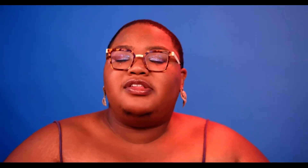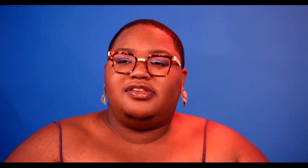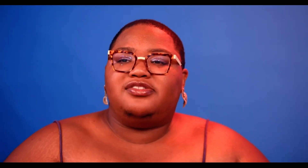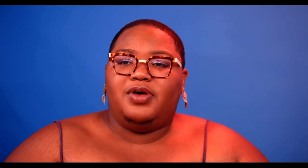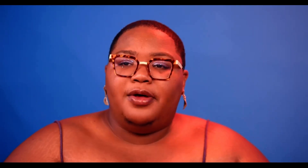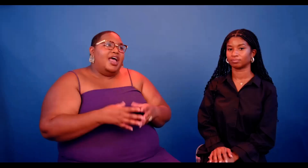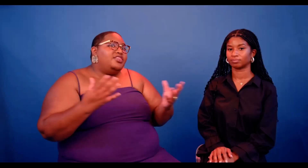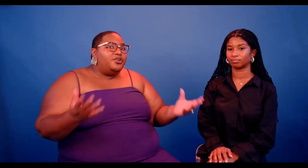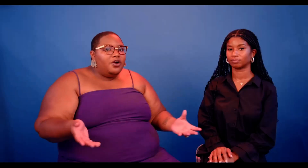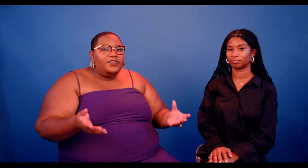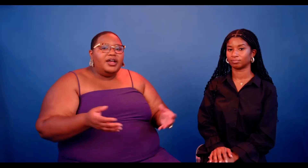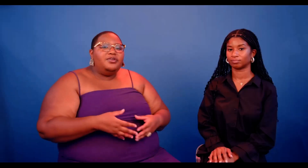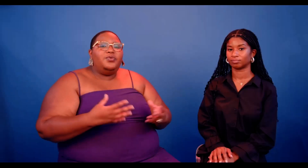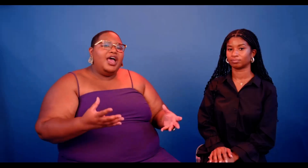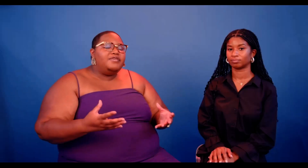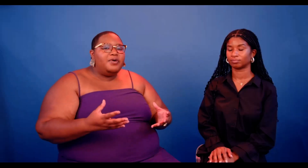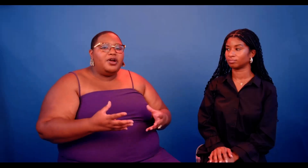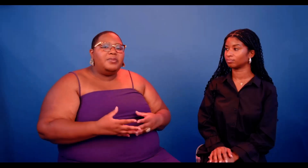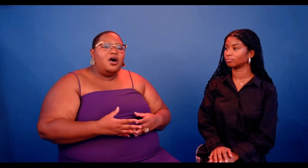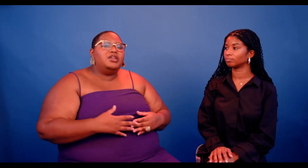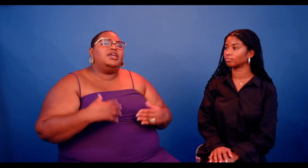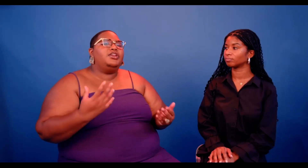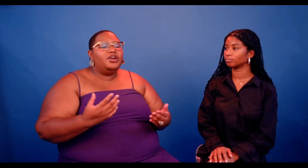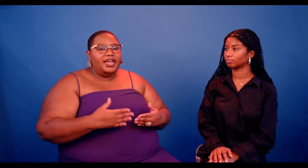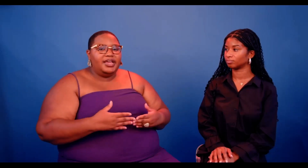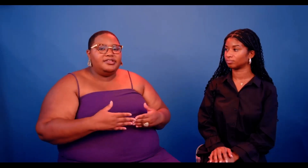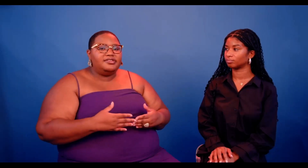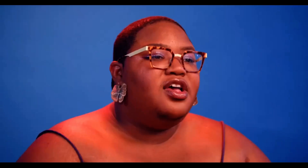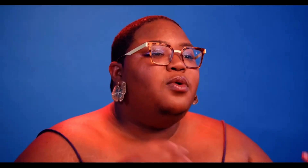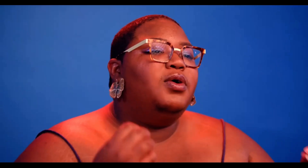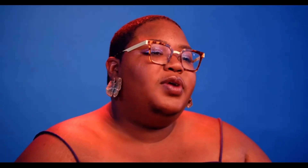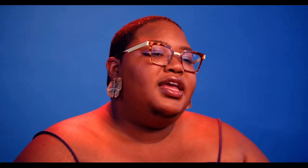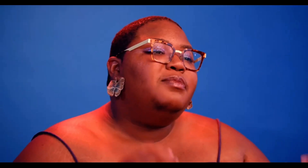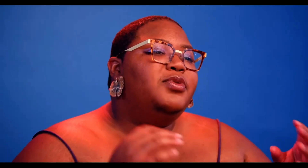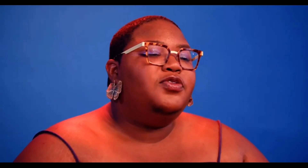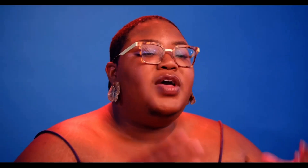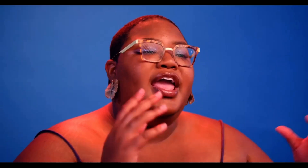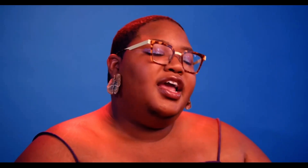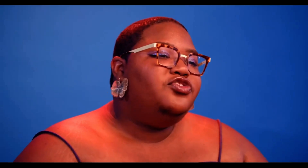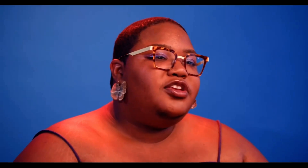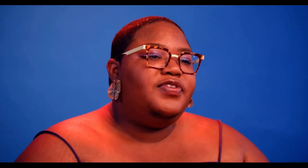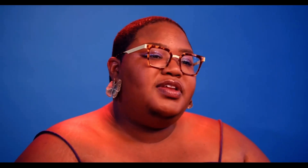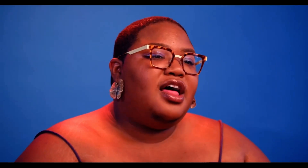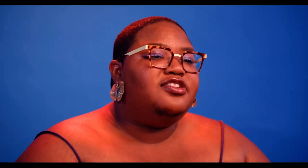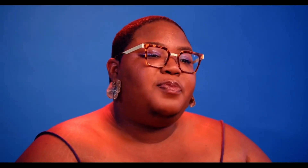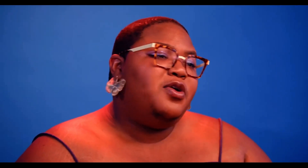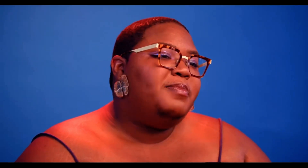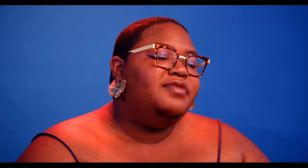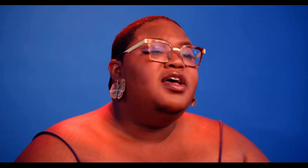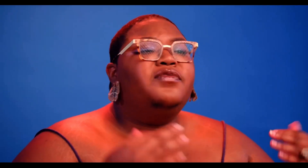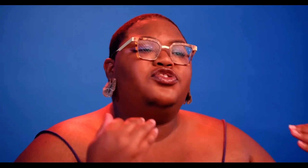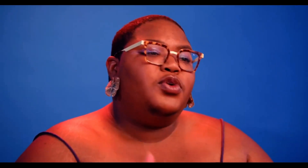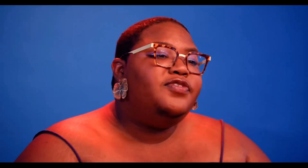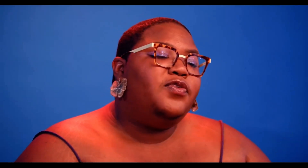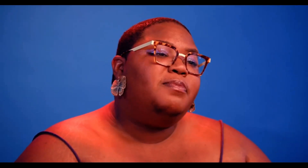cash policy as well. At the Grow Fund, we have a program called In Her Hands, where we move $850 per